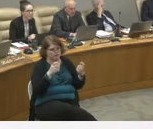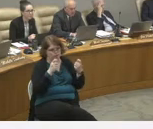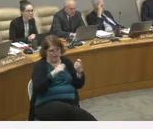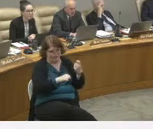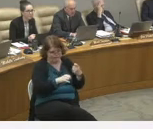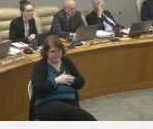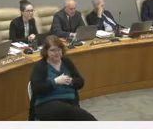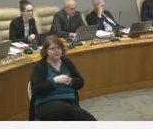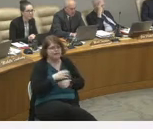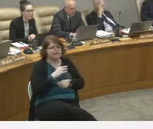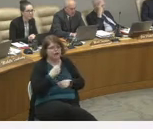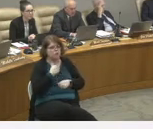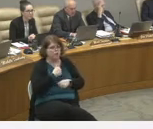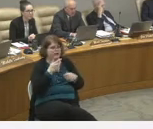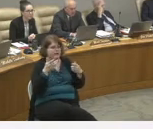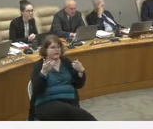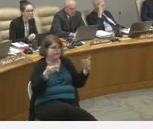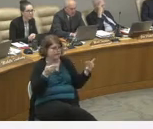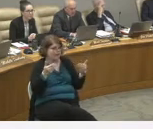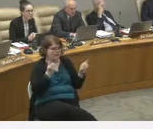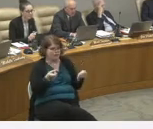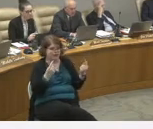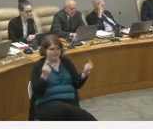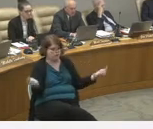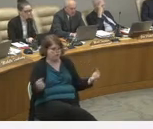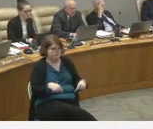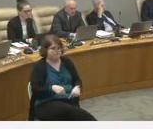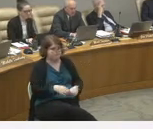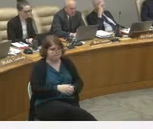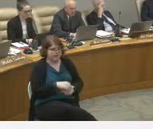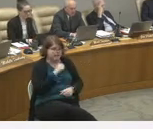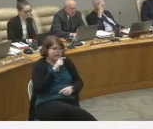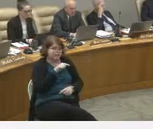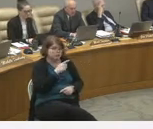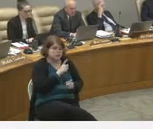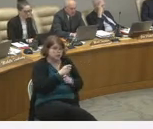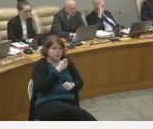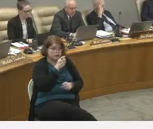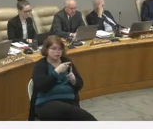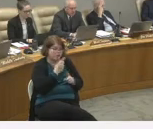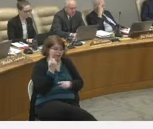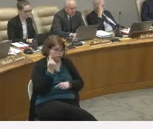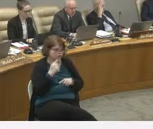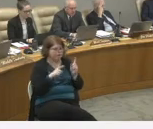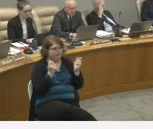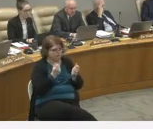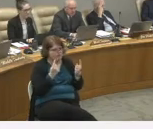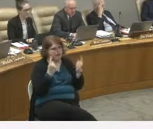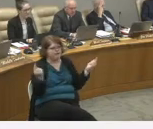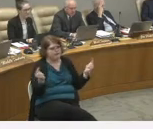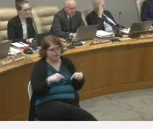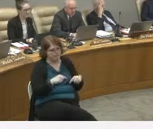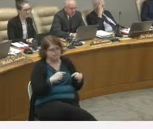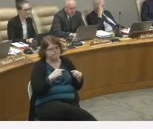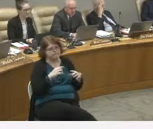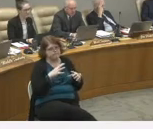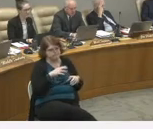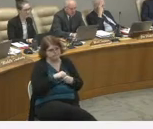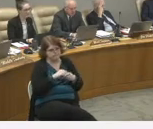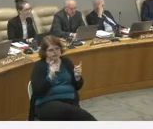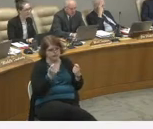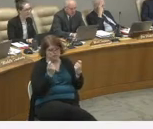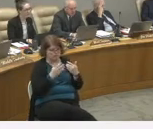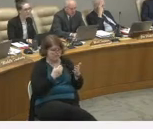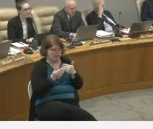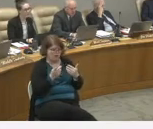and and we invite everybody to that not just the the winners from last year everybody gets to be a part of that and celebrate no matter